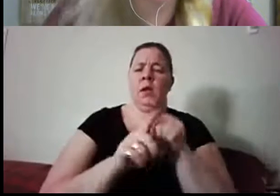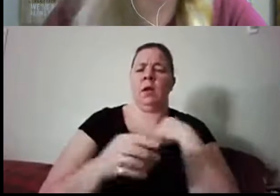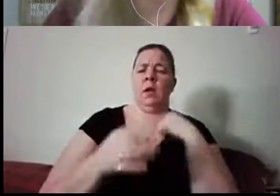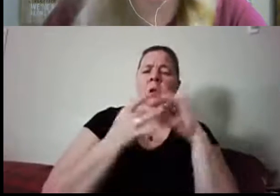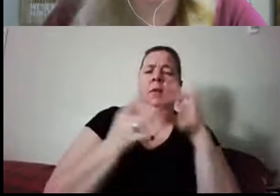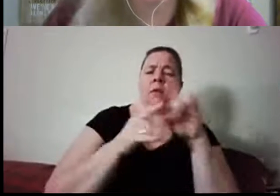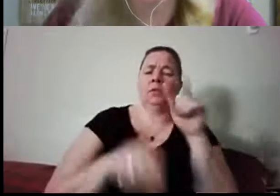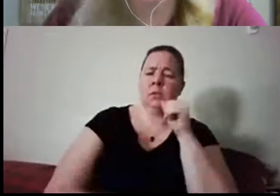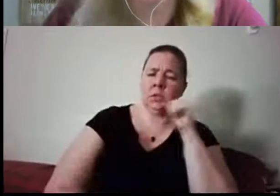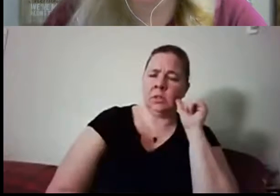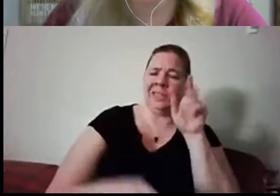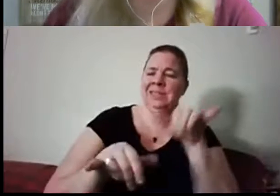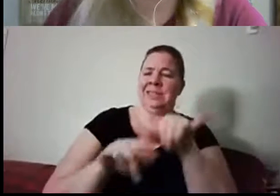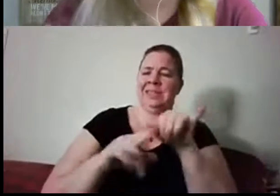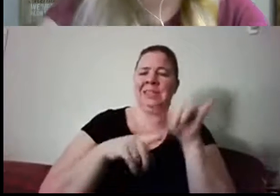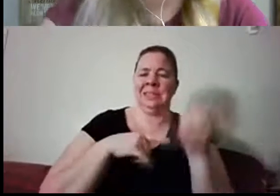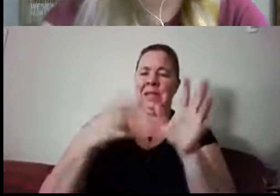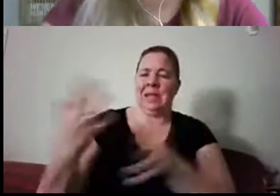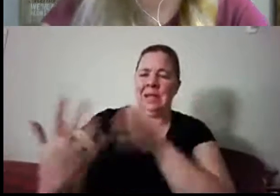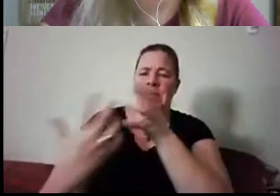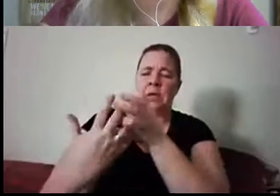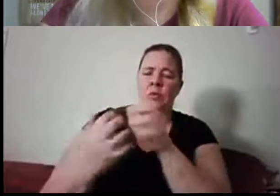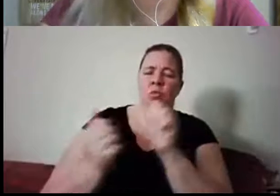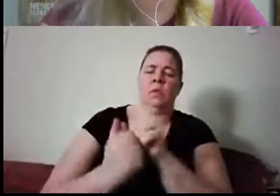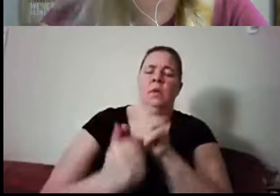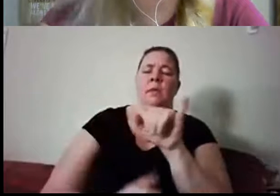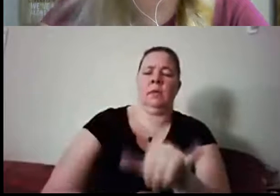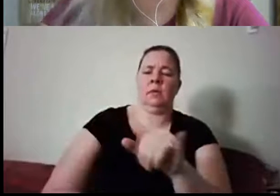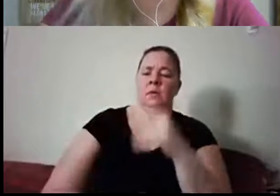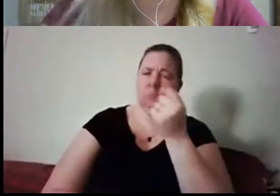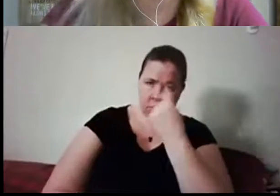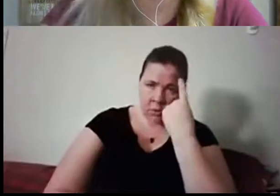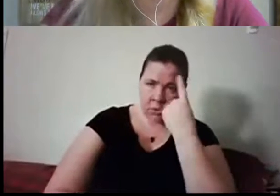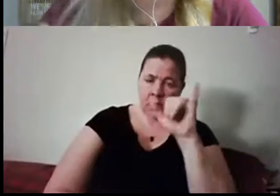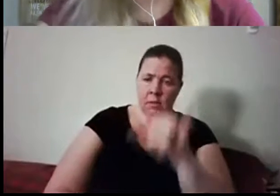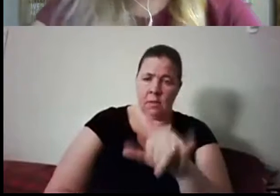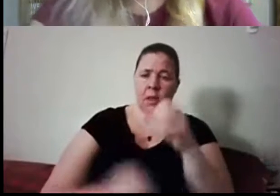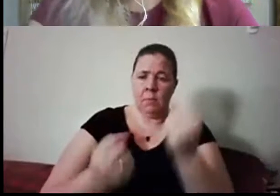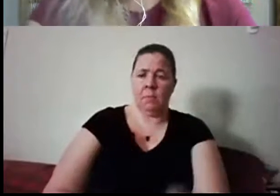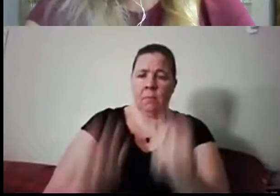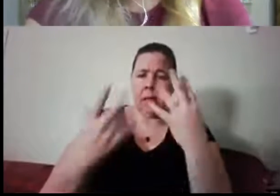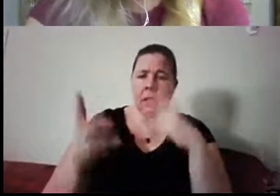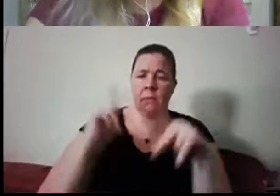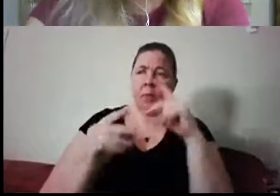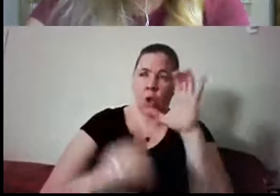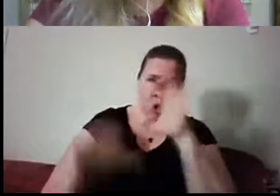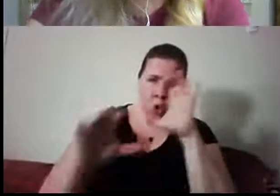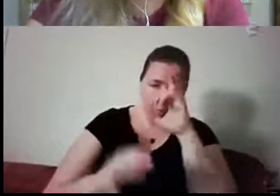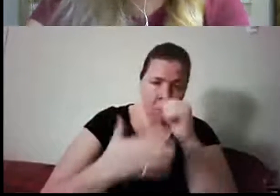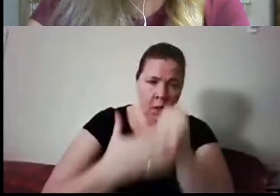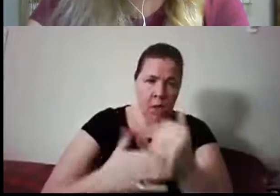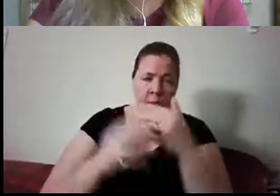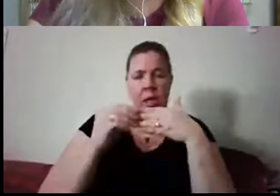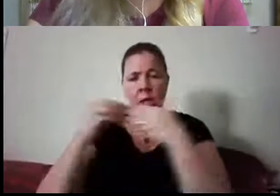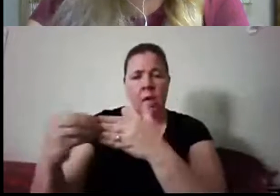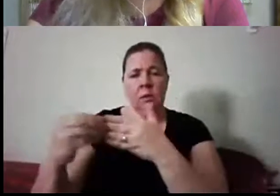just to stay engaged and just understand that, you know, a lot of people are looking for help and looking for